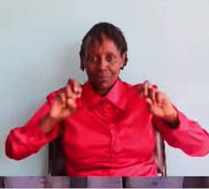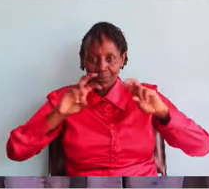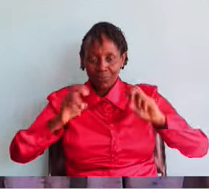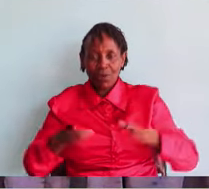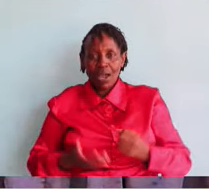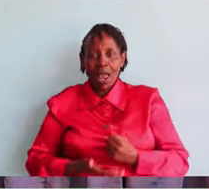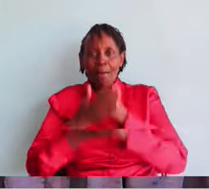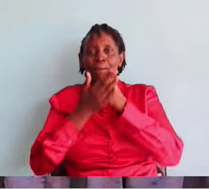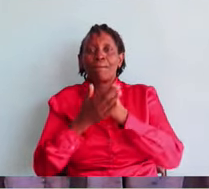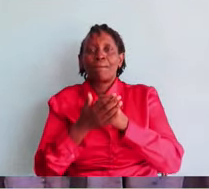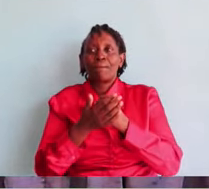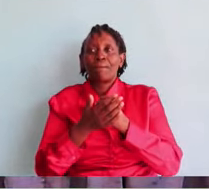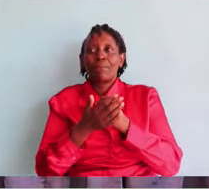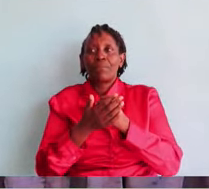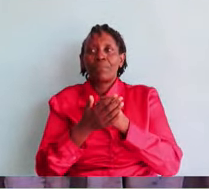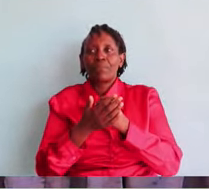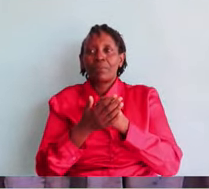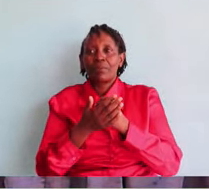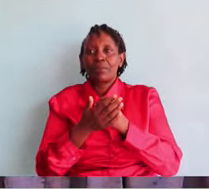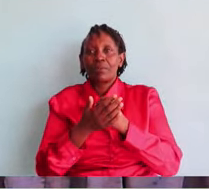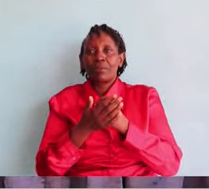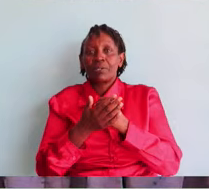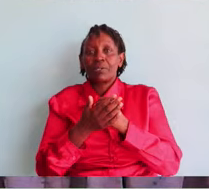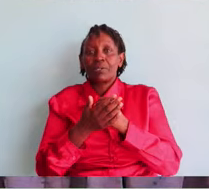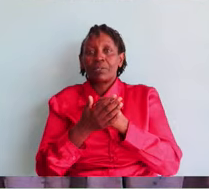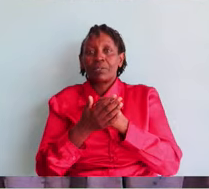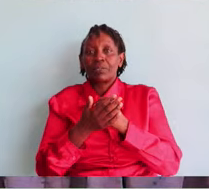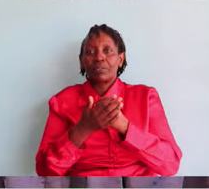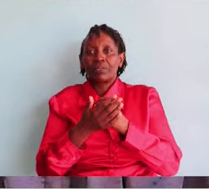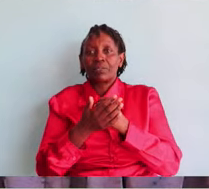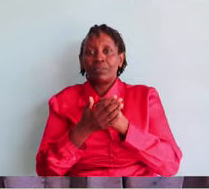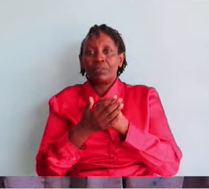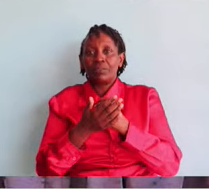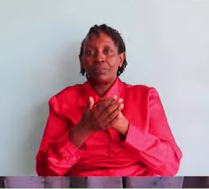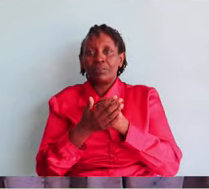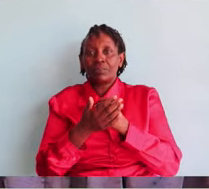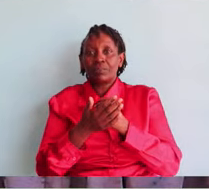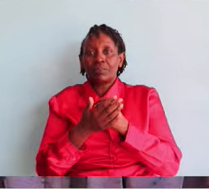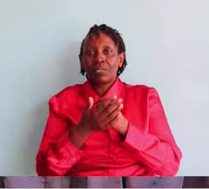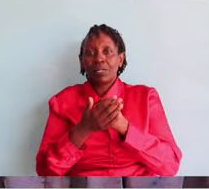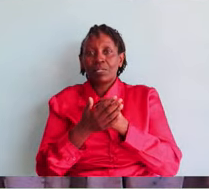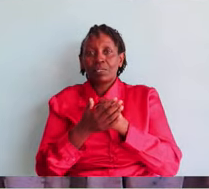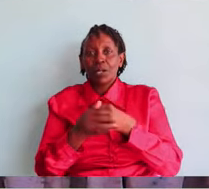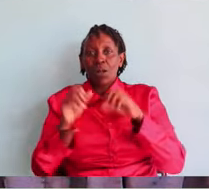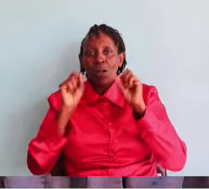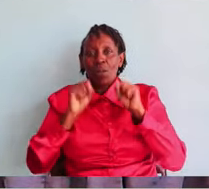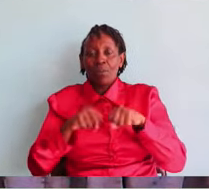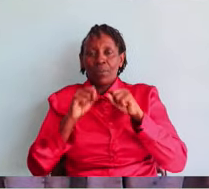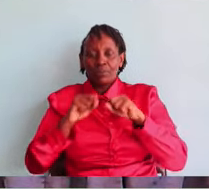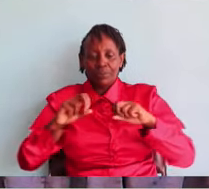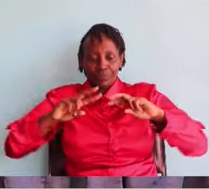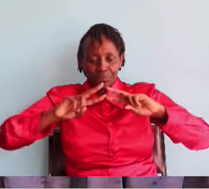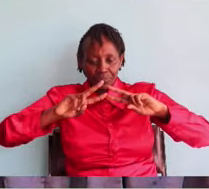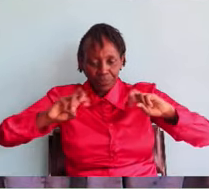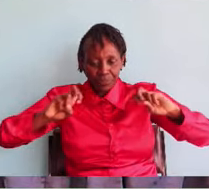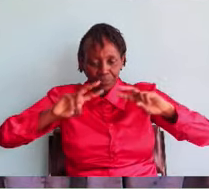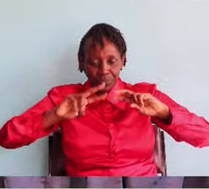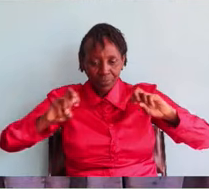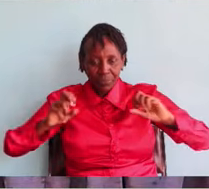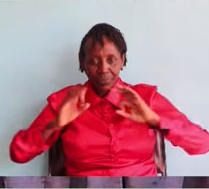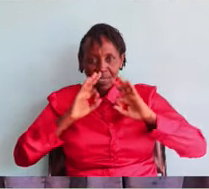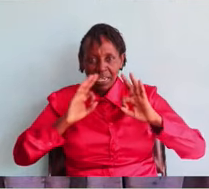material help, we do refer them to Love Inc. because of the database that they have. They can check out what is happening, whether this is a